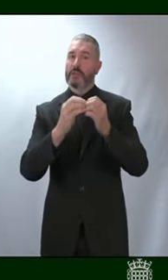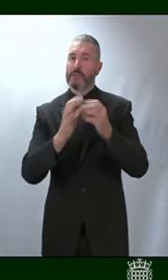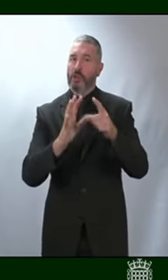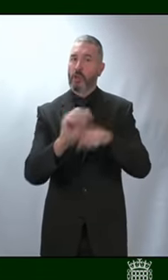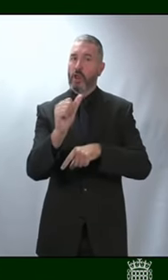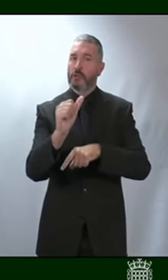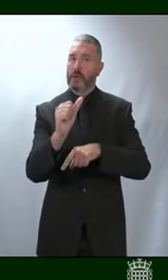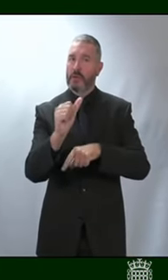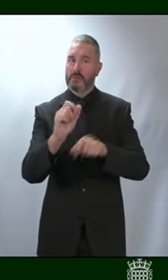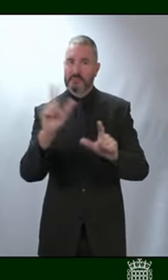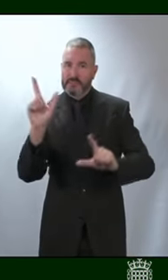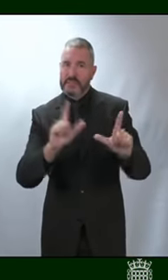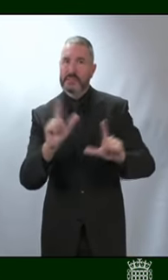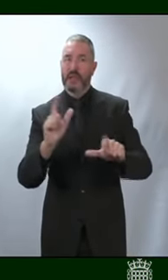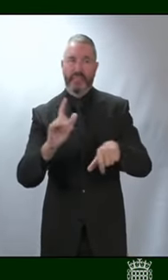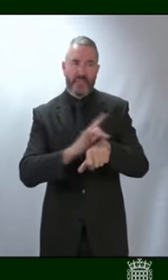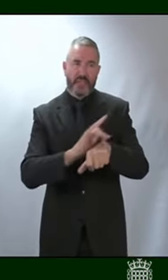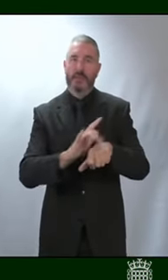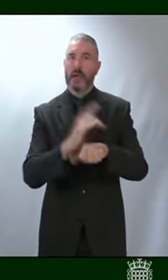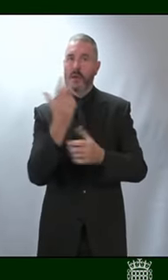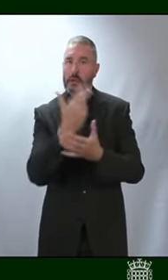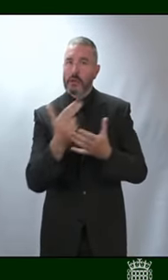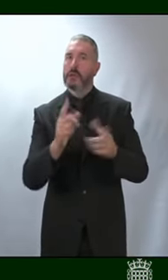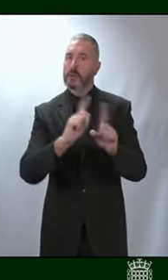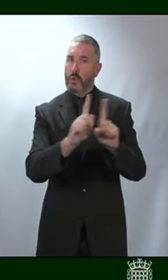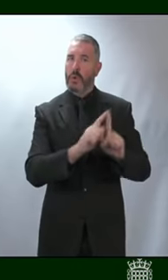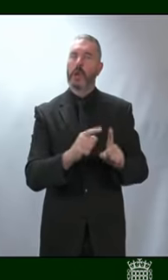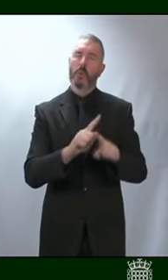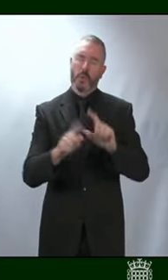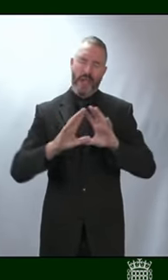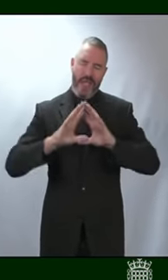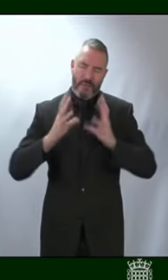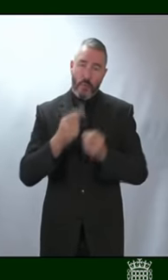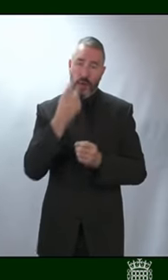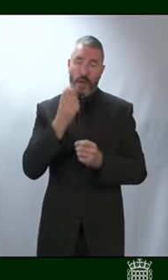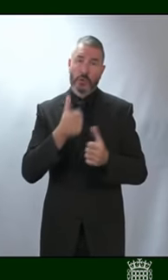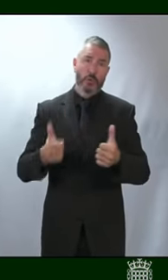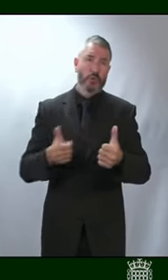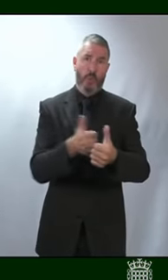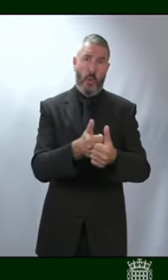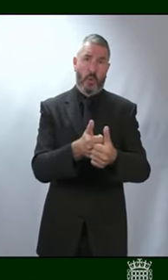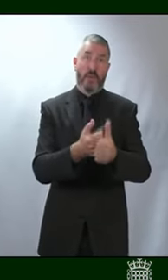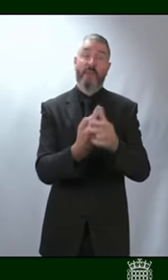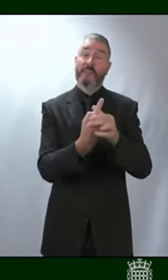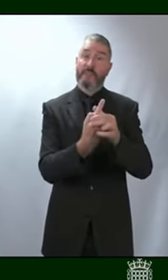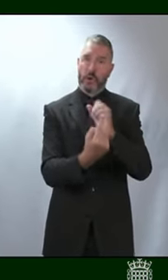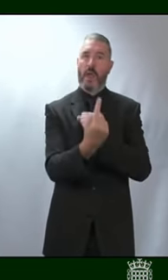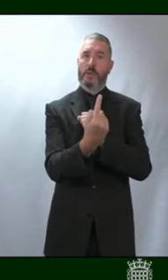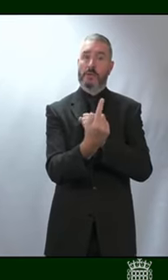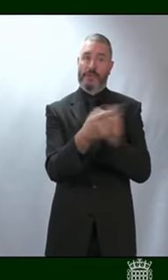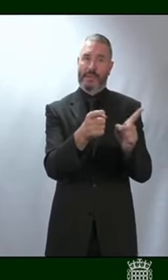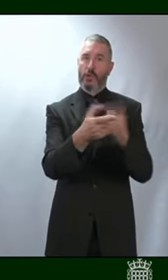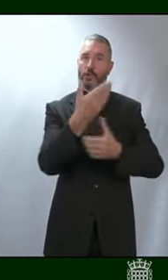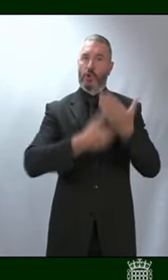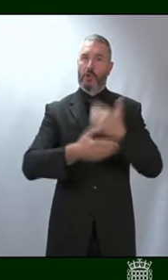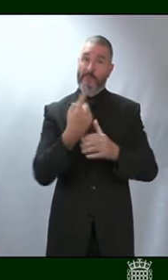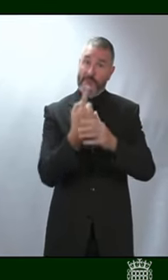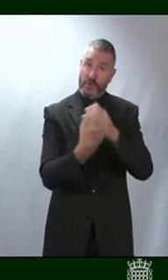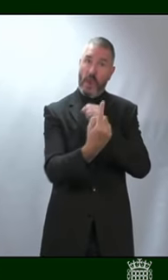sectors, including the theatres. We will do whatever we can to support the freelancers that he describes, because they